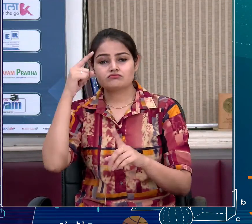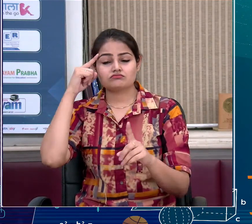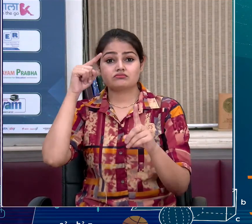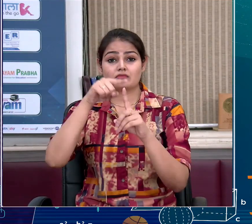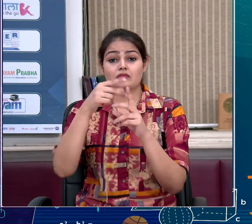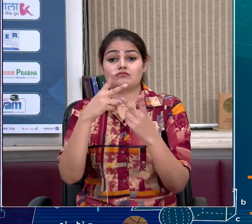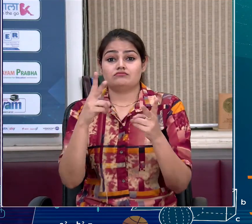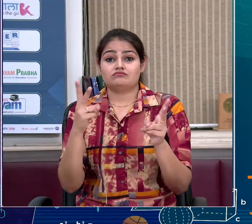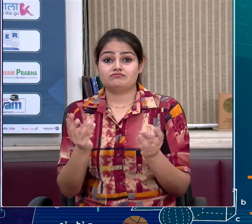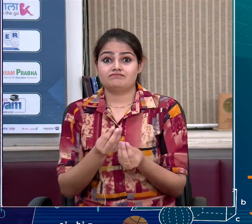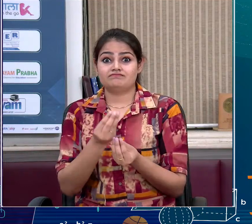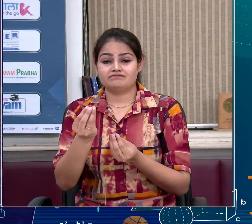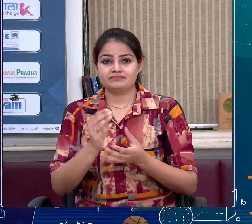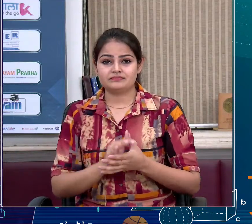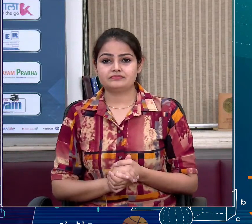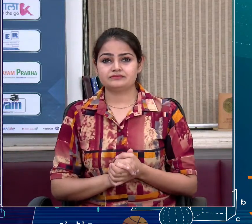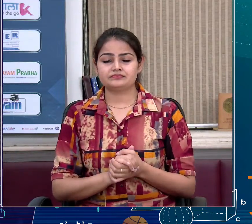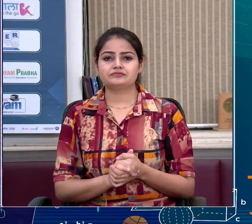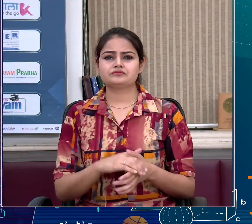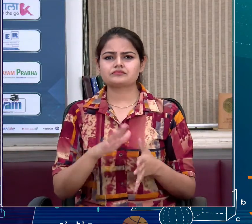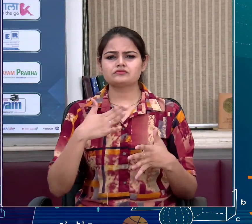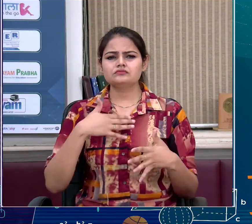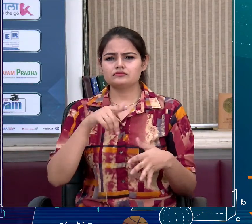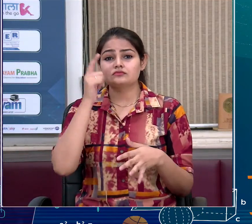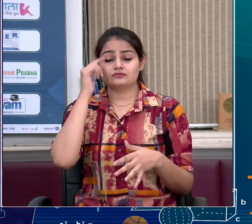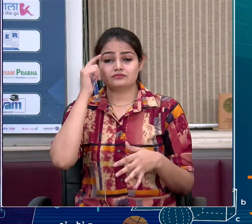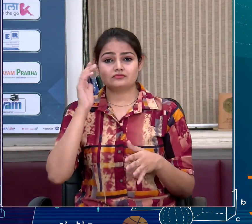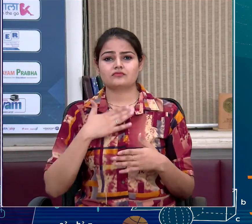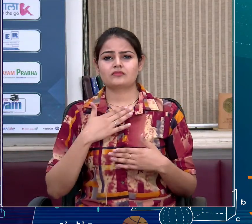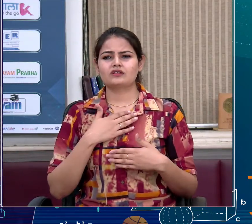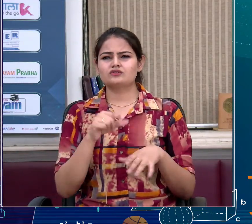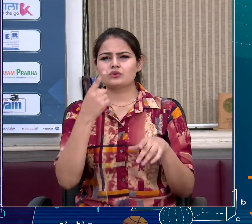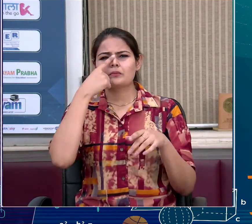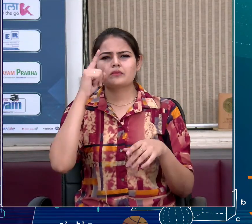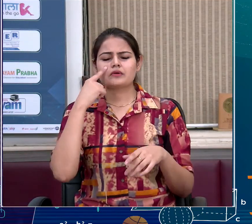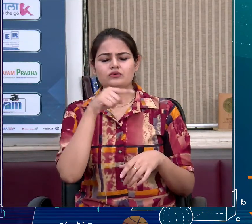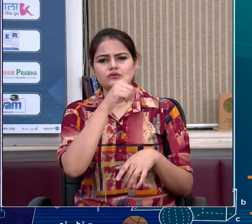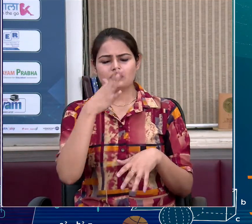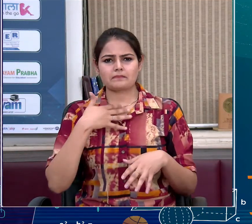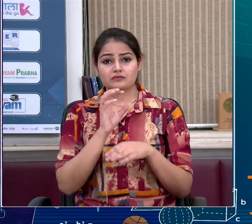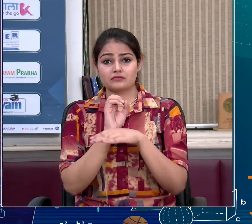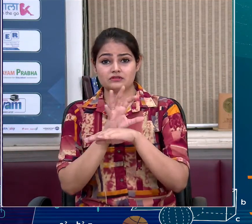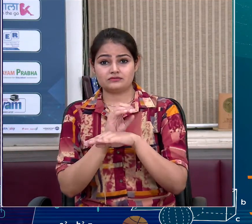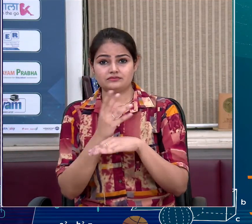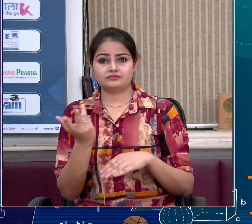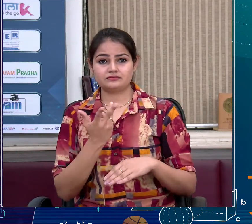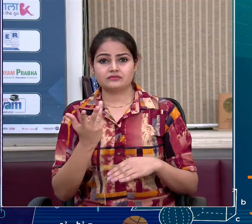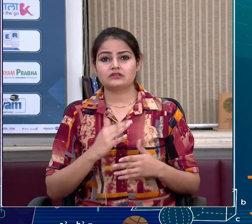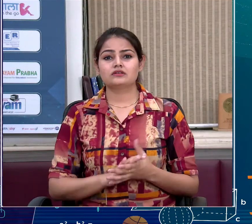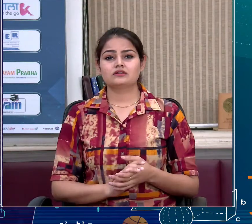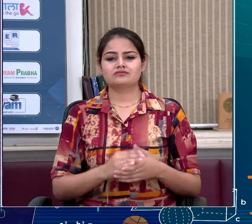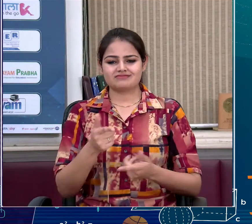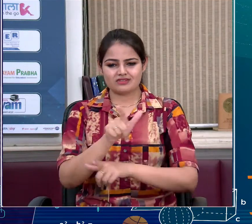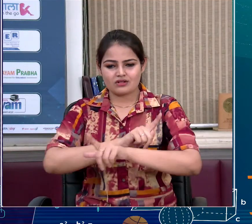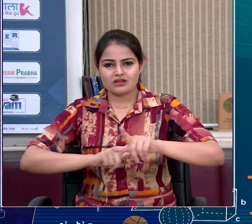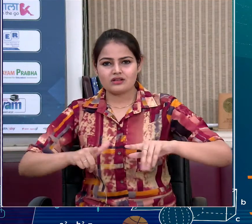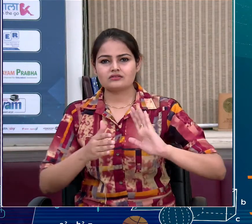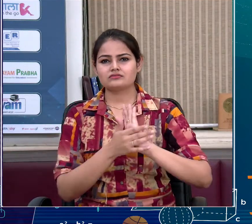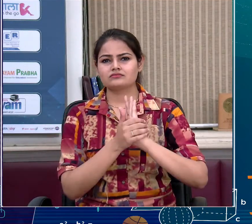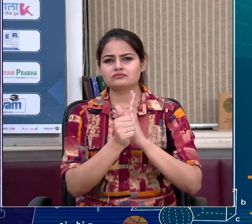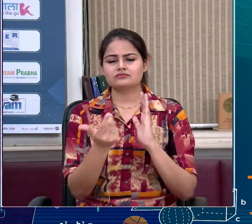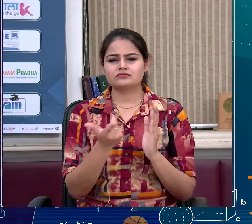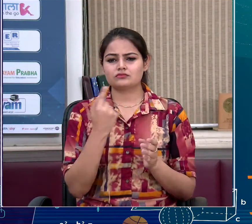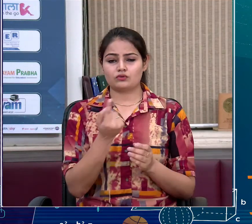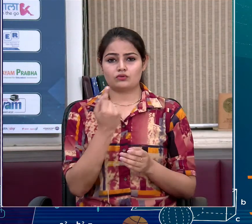can absolutely understand. Second that thought. Okay, for the parents, I can always say that when we're talking about language skills, it is not only